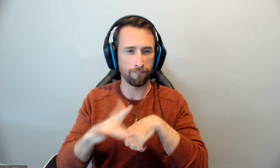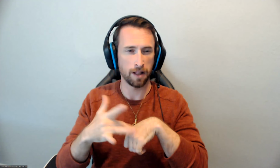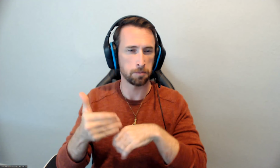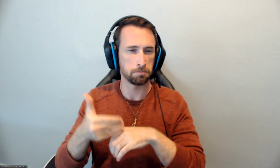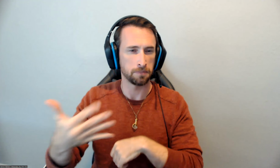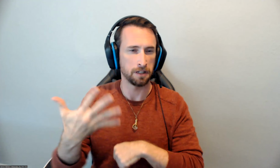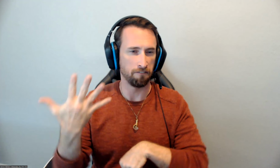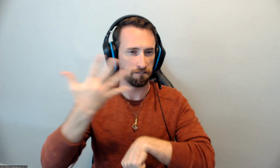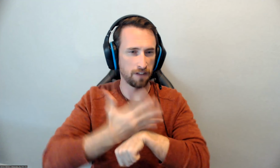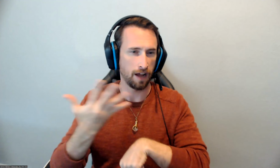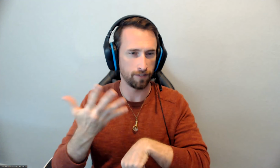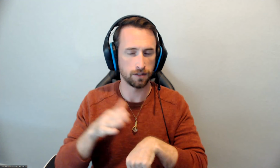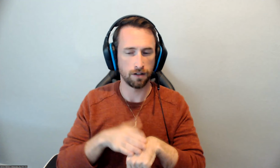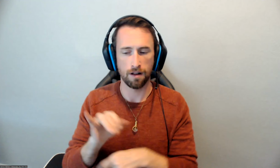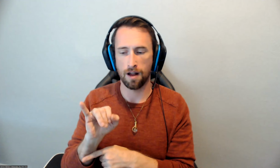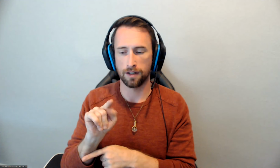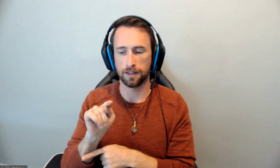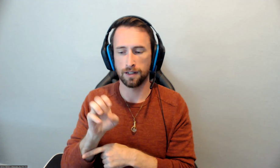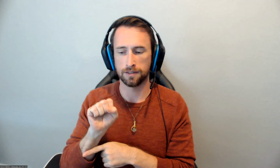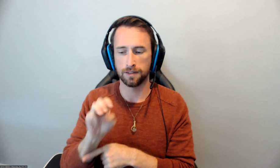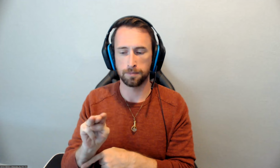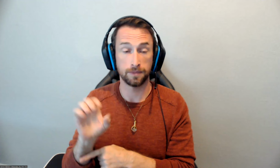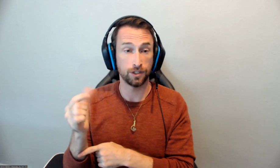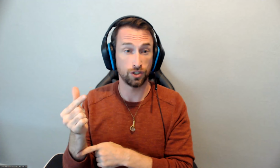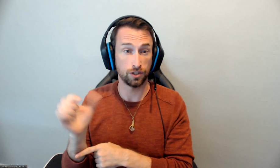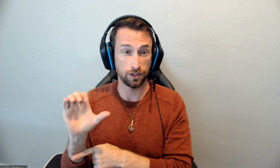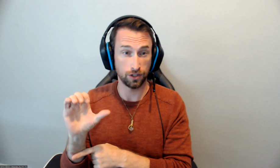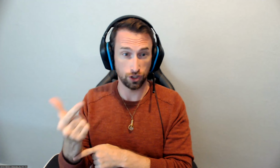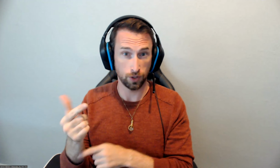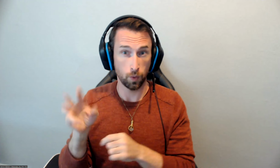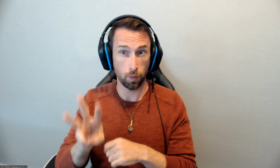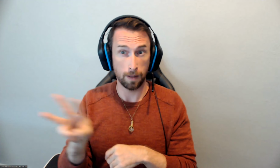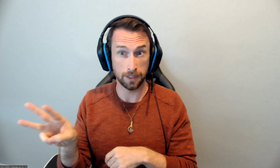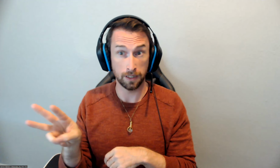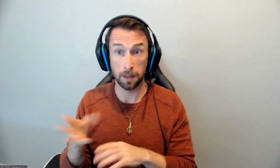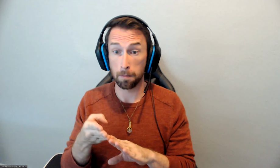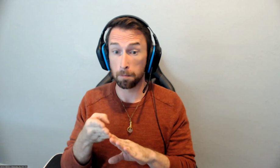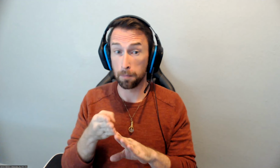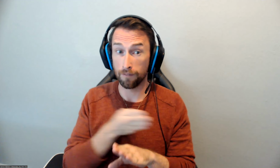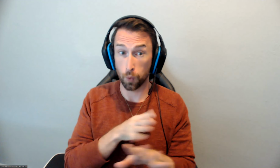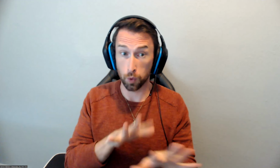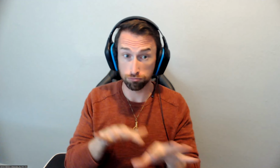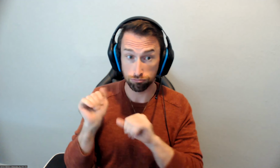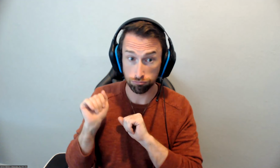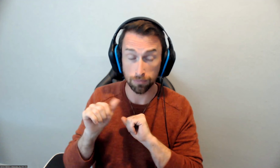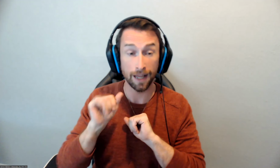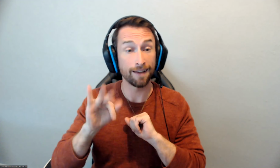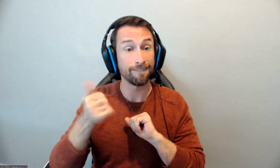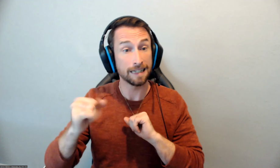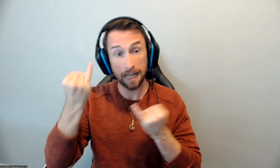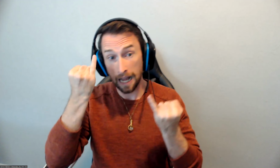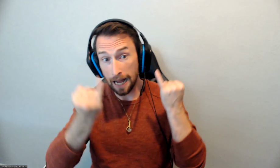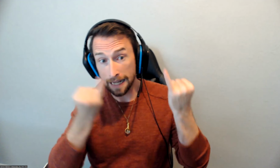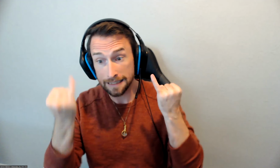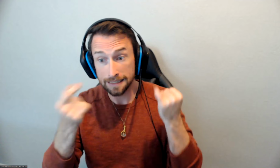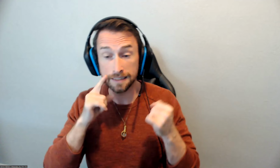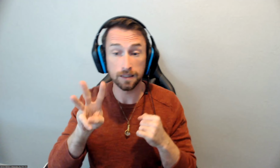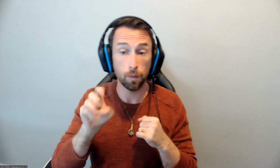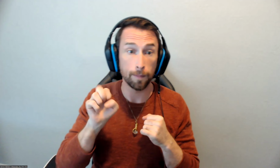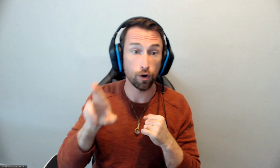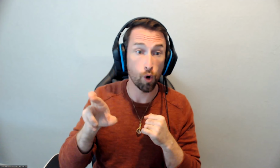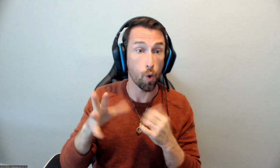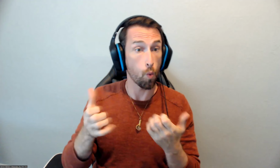on the ITSM CG website, so be looking out for that. And finally, before I let you go, if you have an idea for a webinar or want to be featured as a guest, reach out to me. You